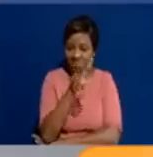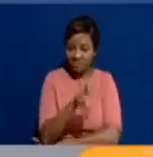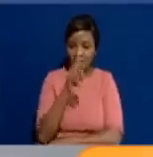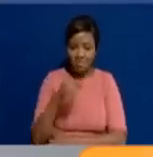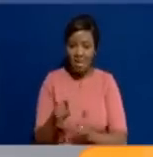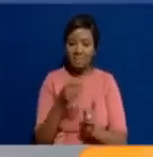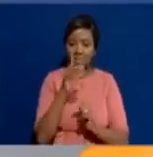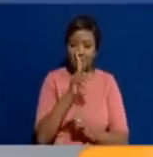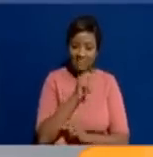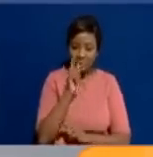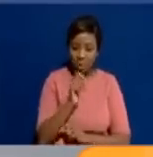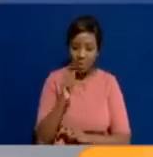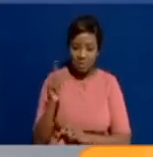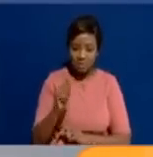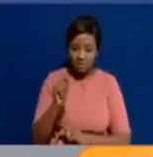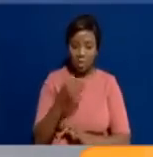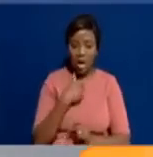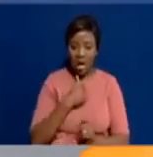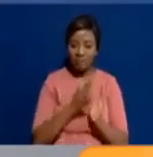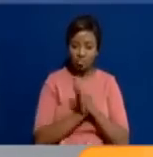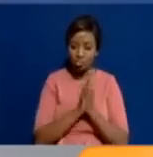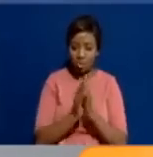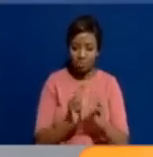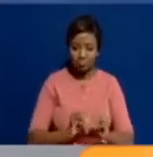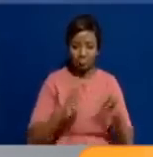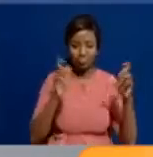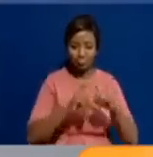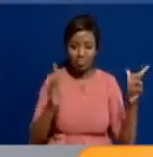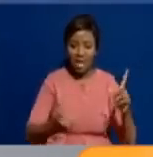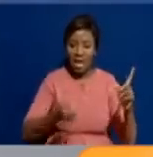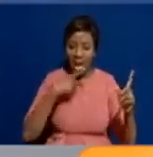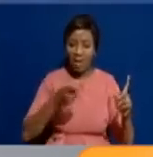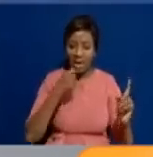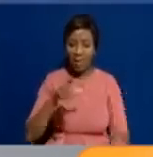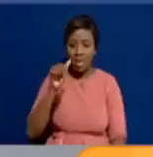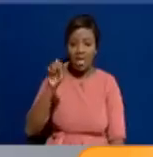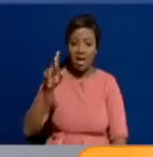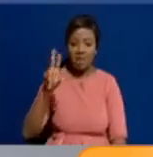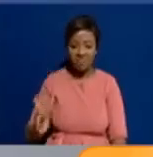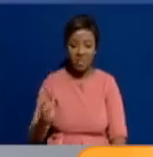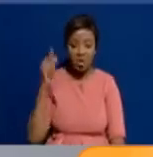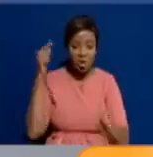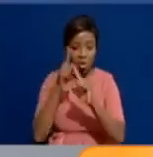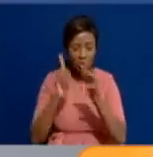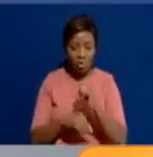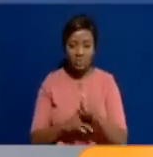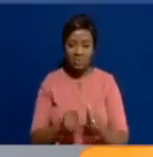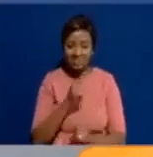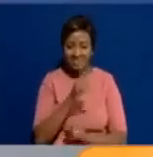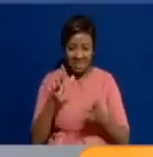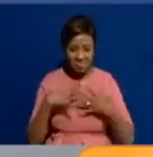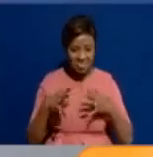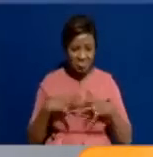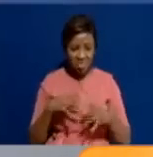creating content on TikTok by taking his daily antiretroviral drugs publicly so as to break the silence